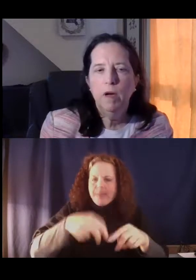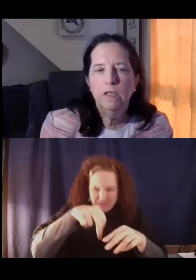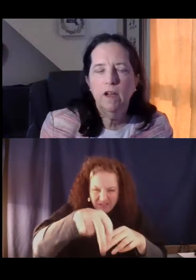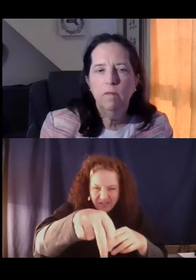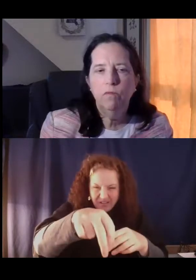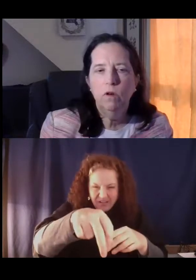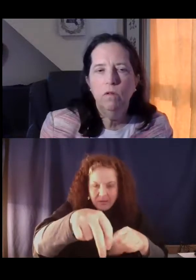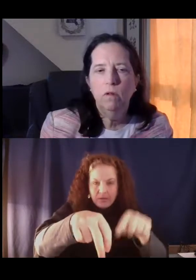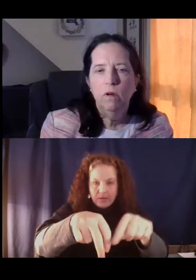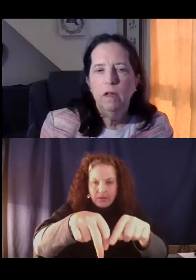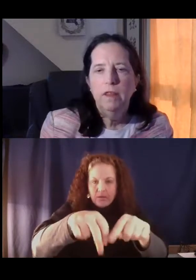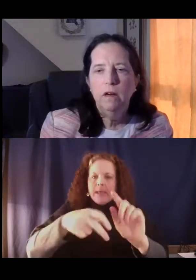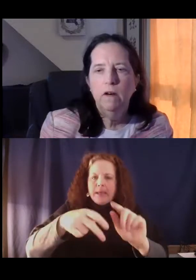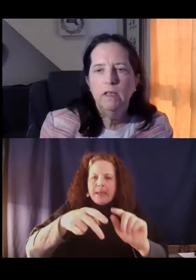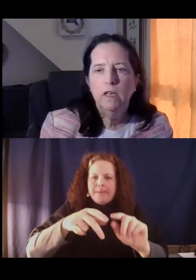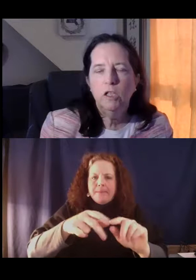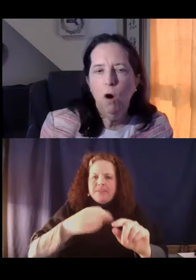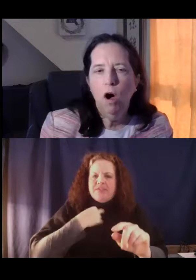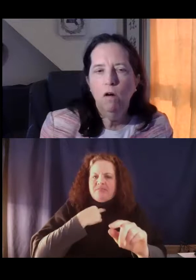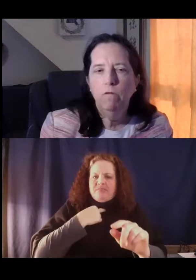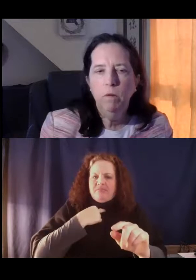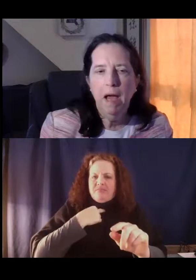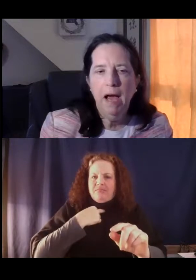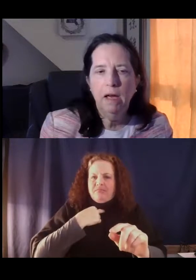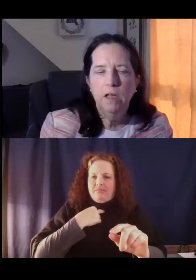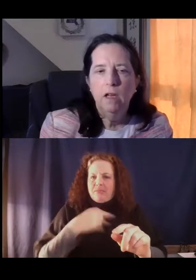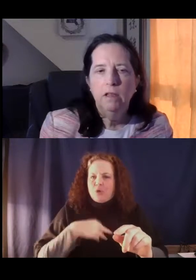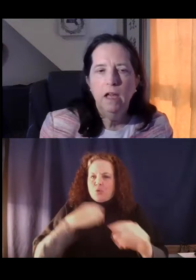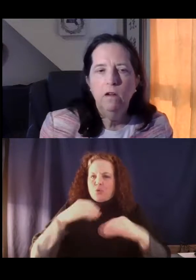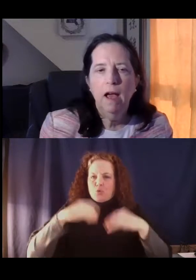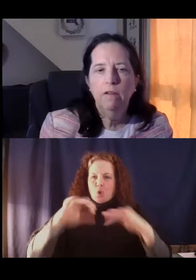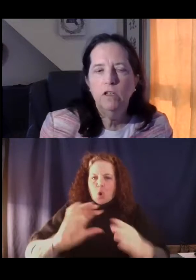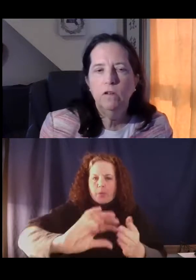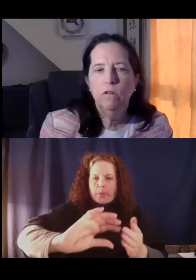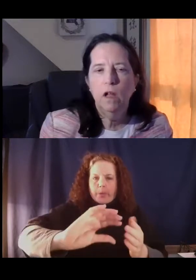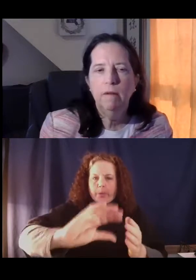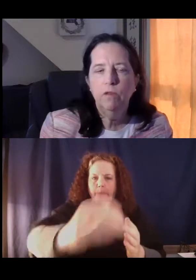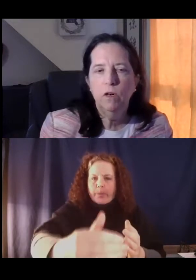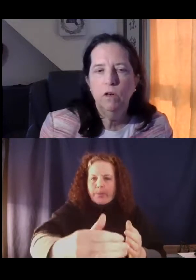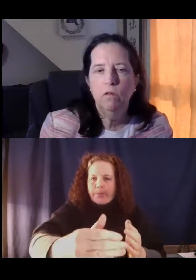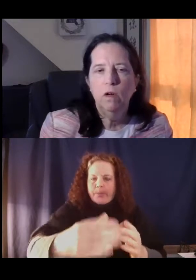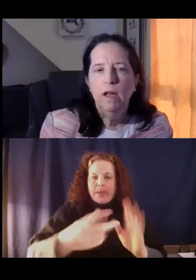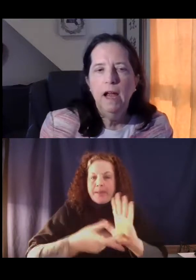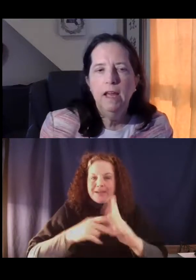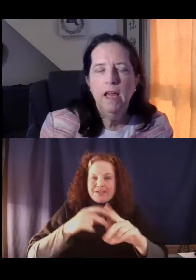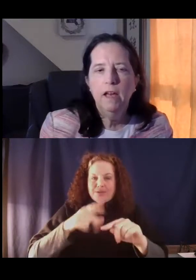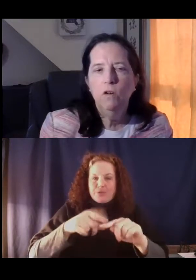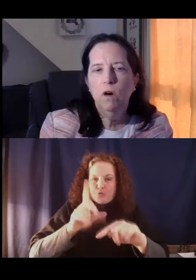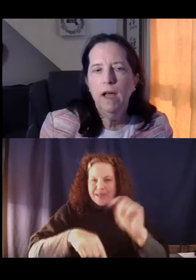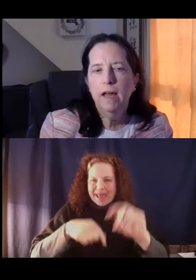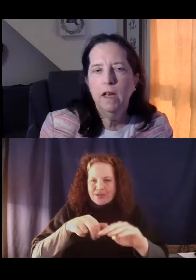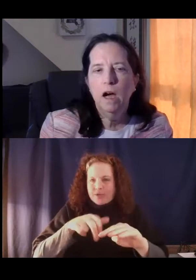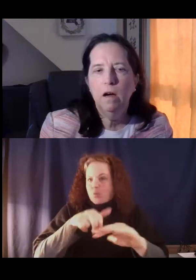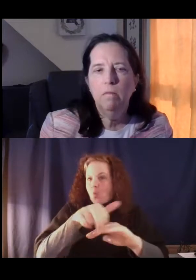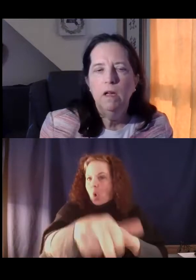snowplow must have come through. There is a small footpath that you have to climb through, and then you